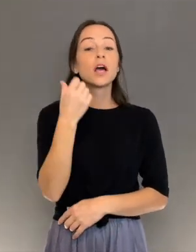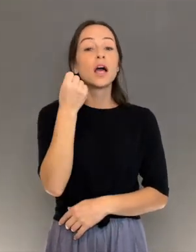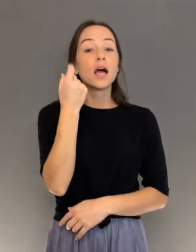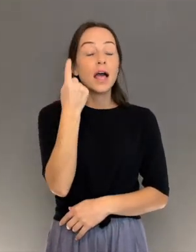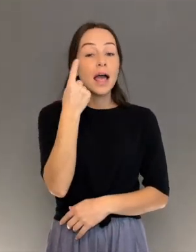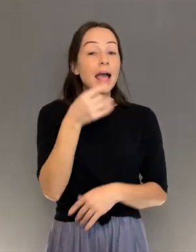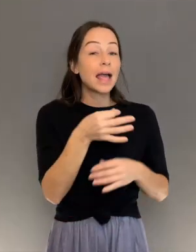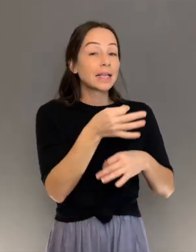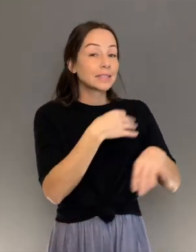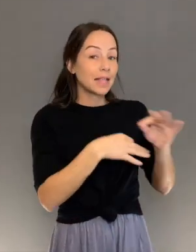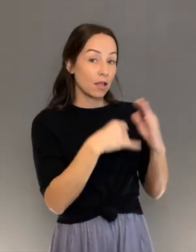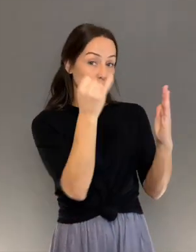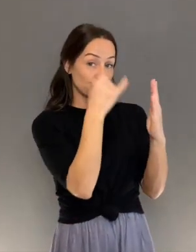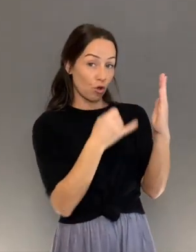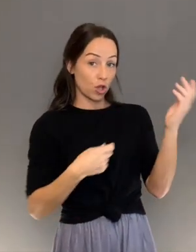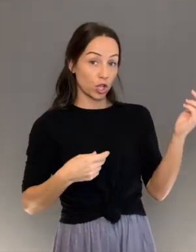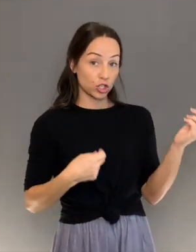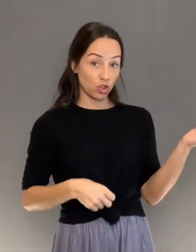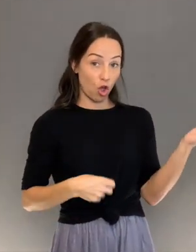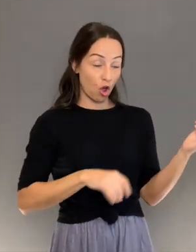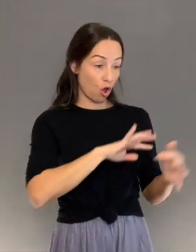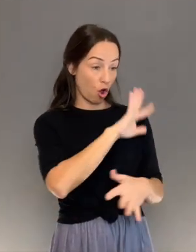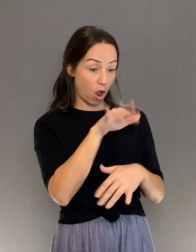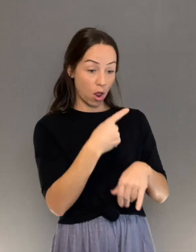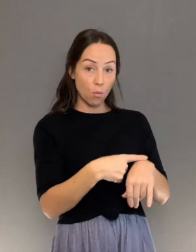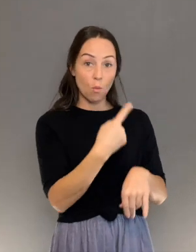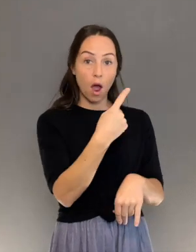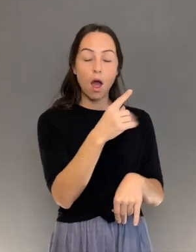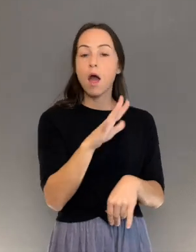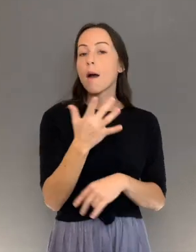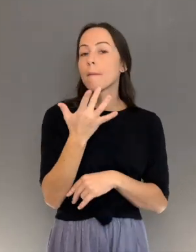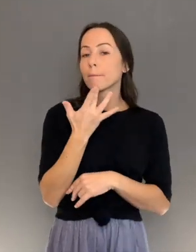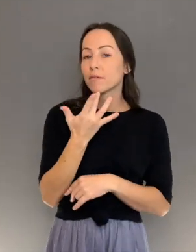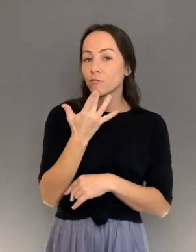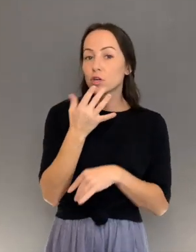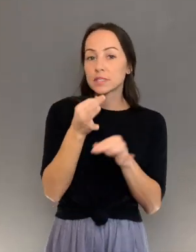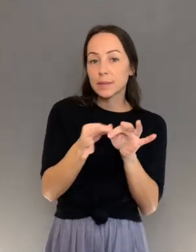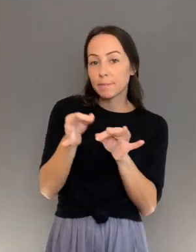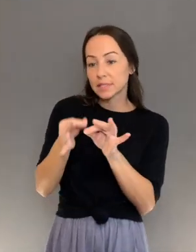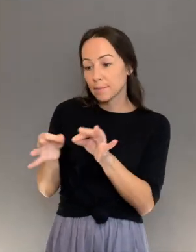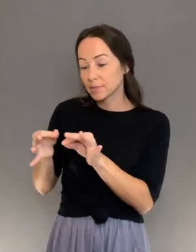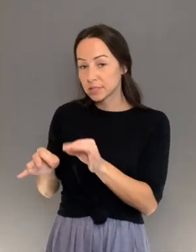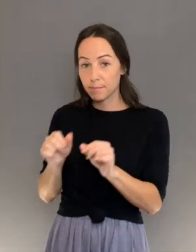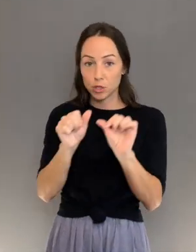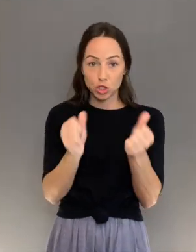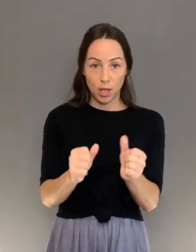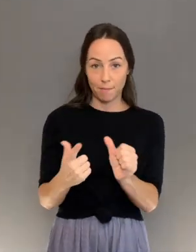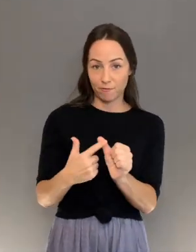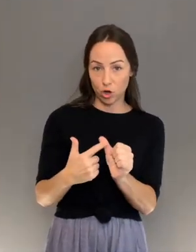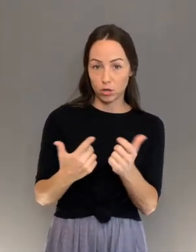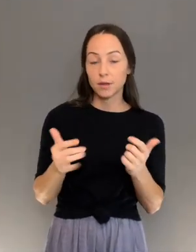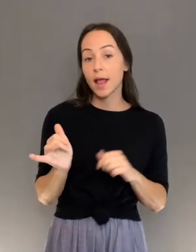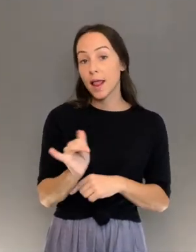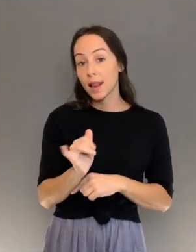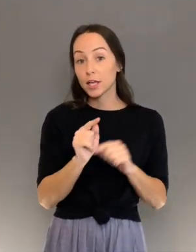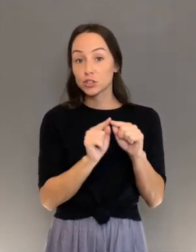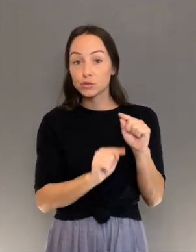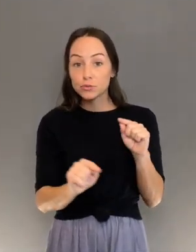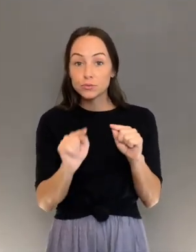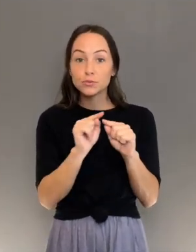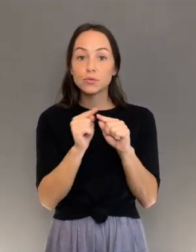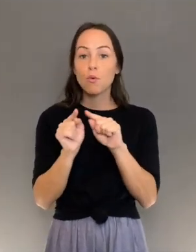Rather than drawing the guitar all at once, break the guitar down into recognizable, simple shapes like circles, ovals,